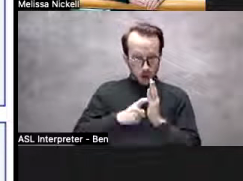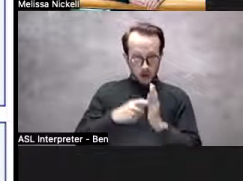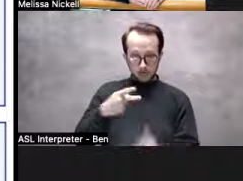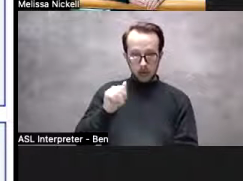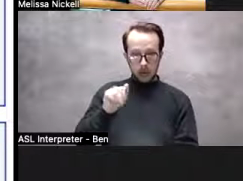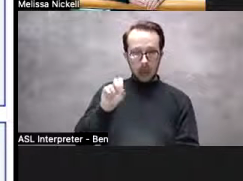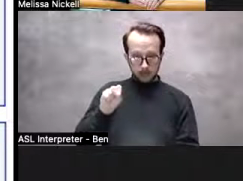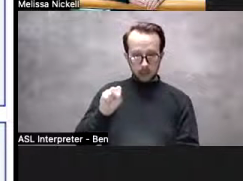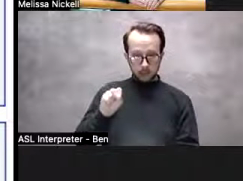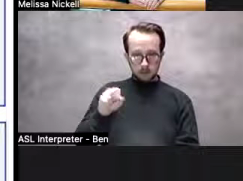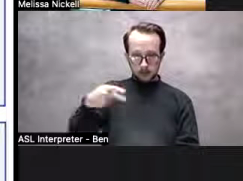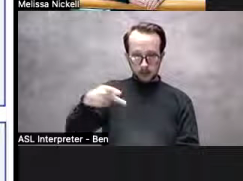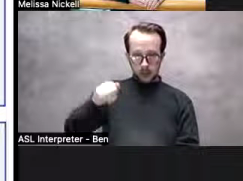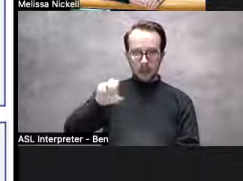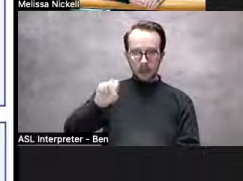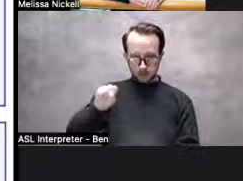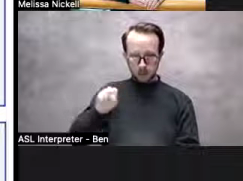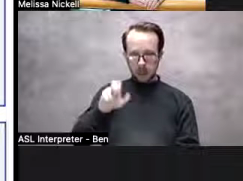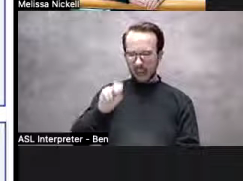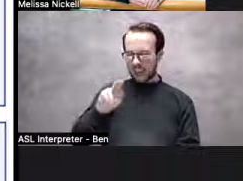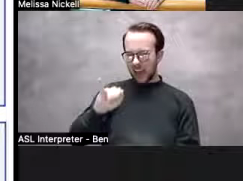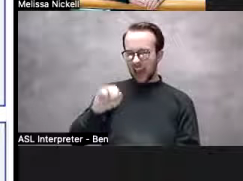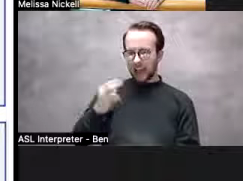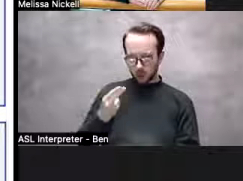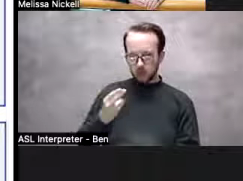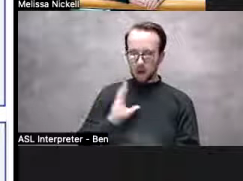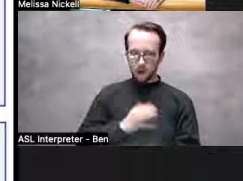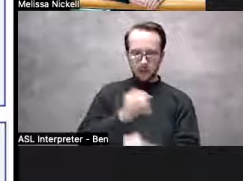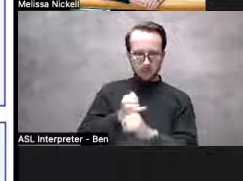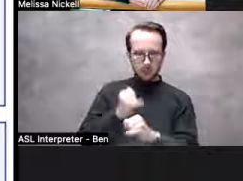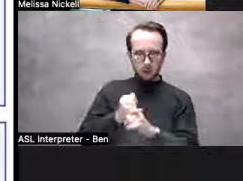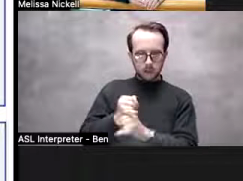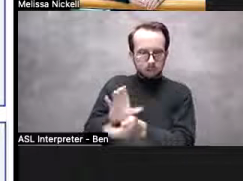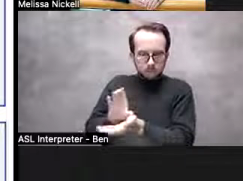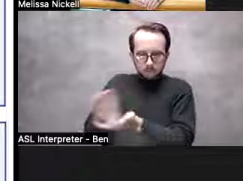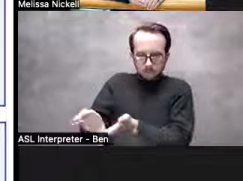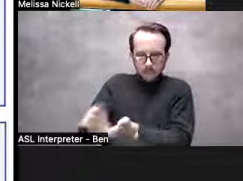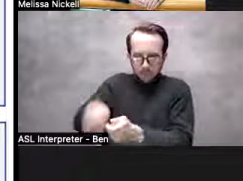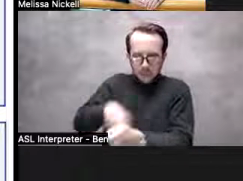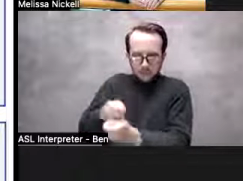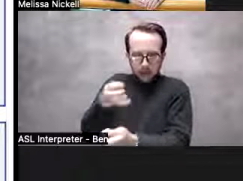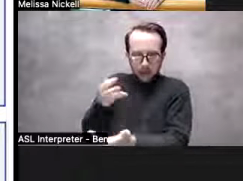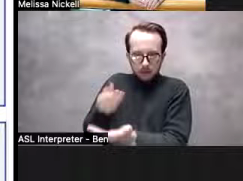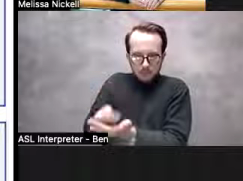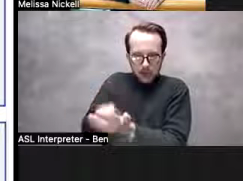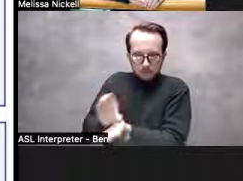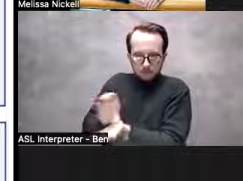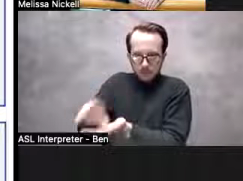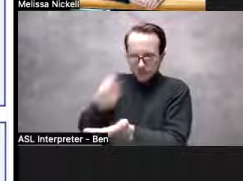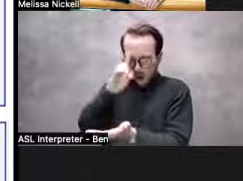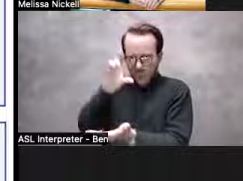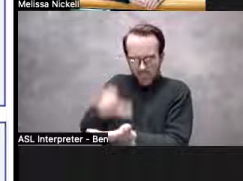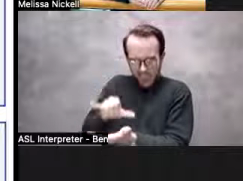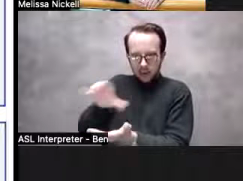that NIH or the Institute has actually set aside specific funds for that particular funding mechanism.